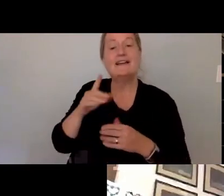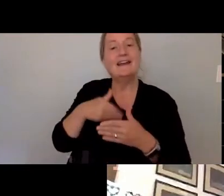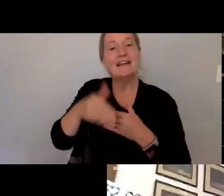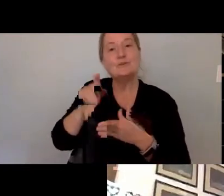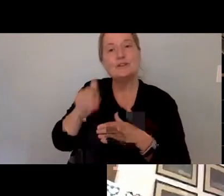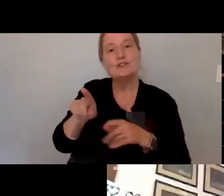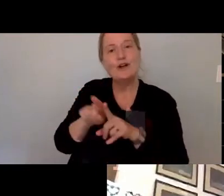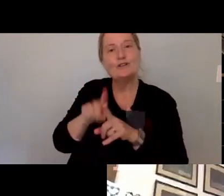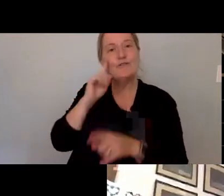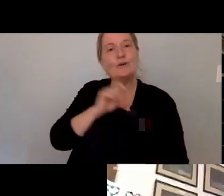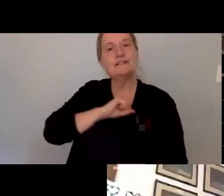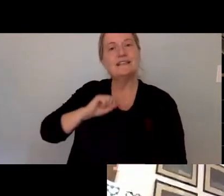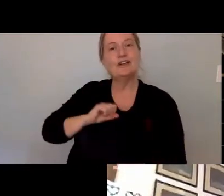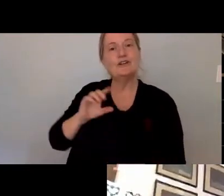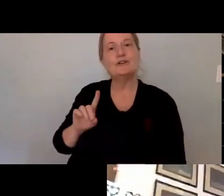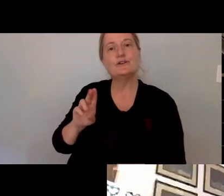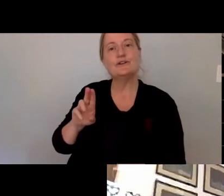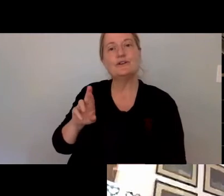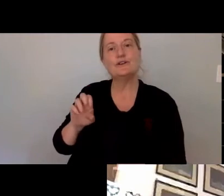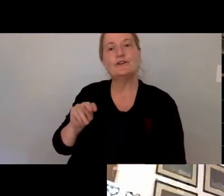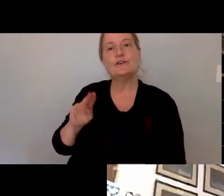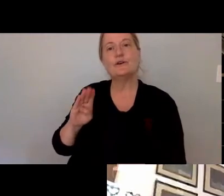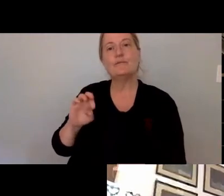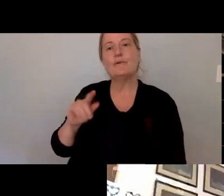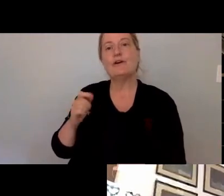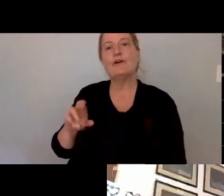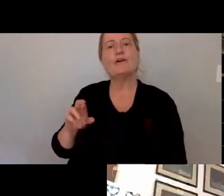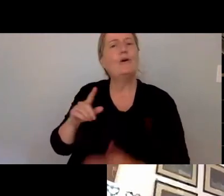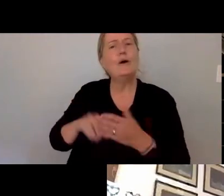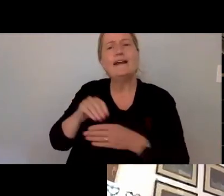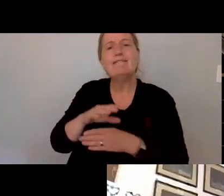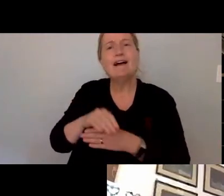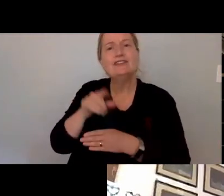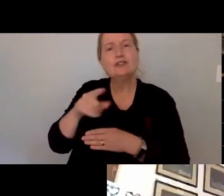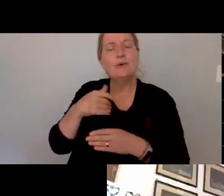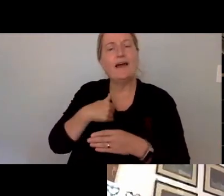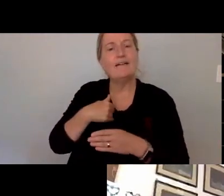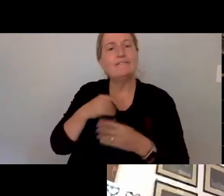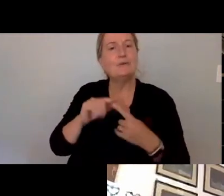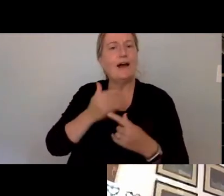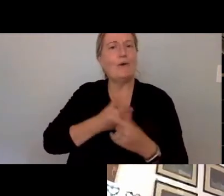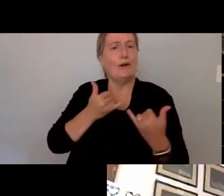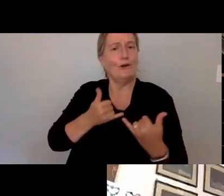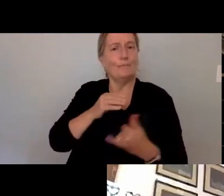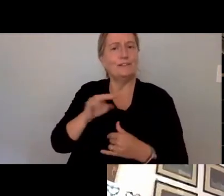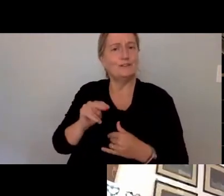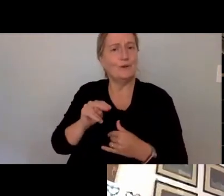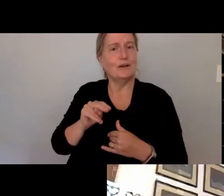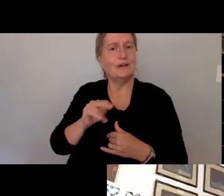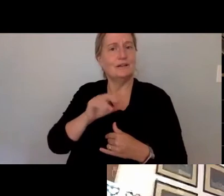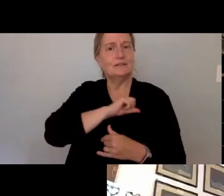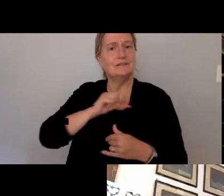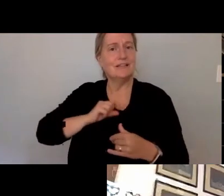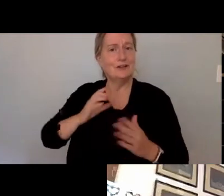is what advice do you have for our current Minnesota senators in working together to pass bipartisan legislation that would enhance the lives of people